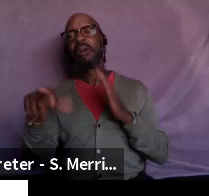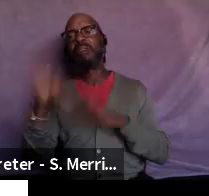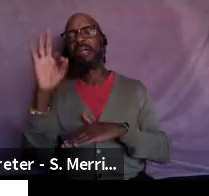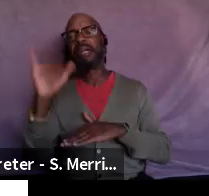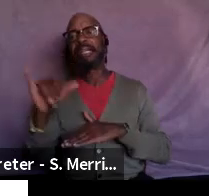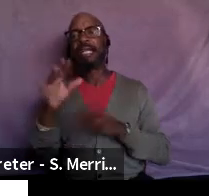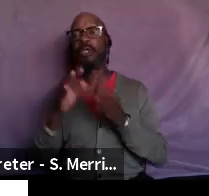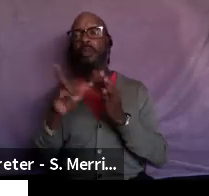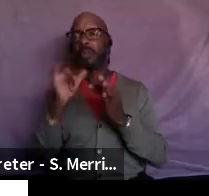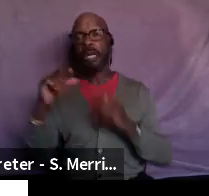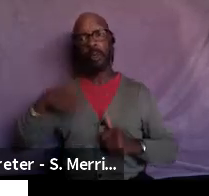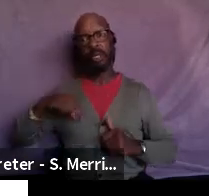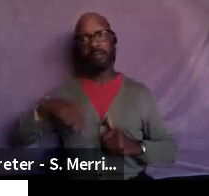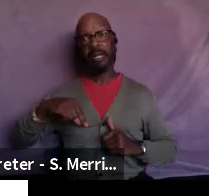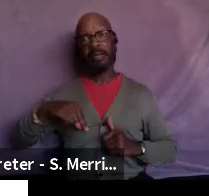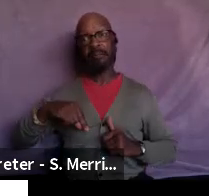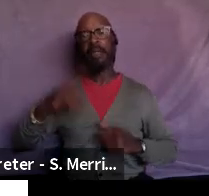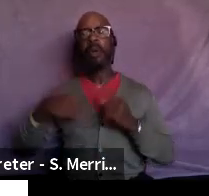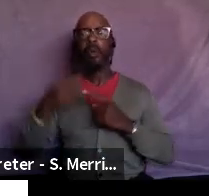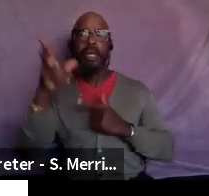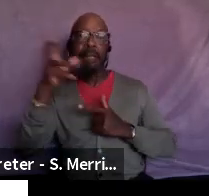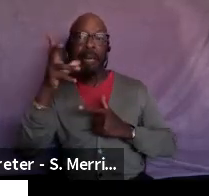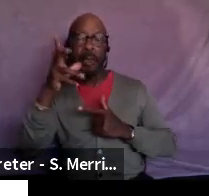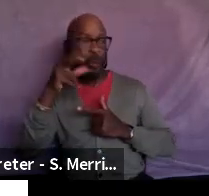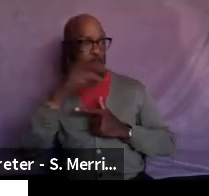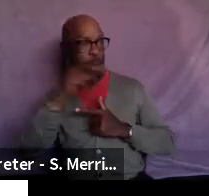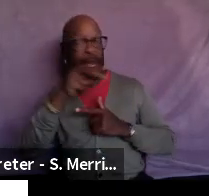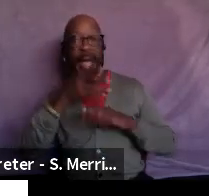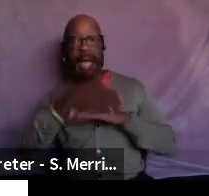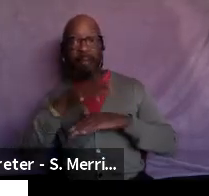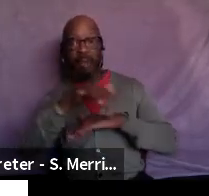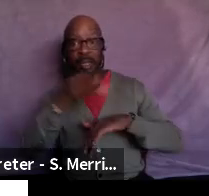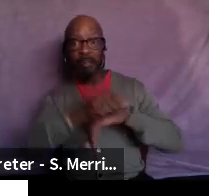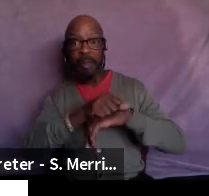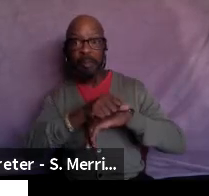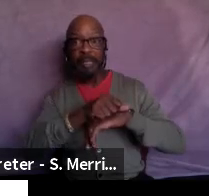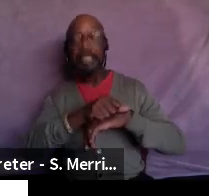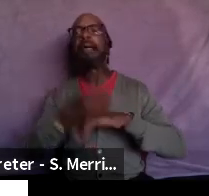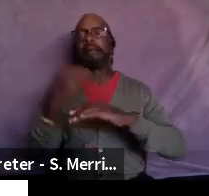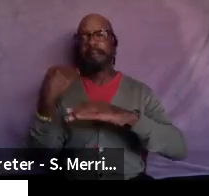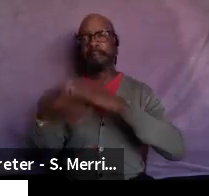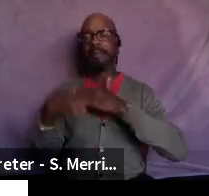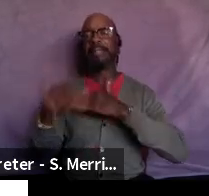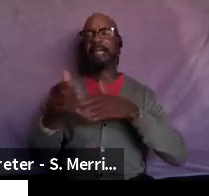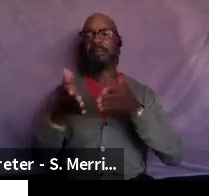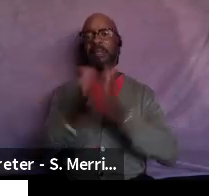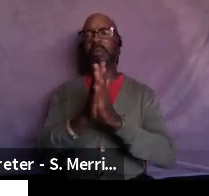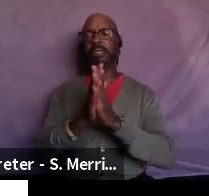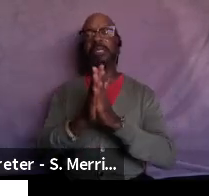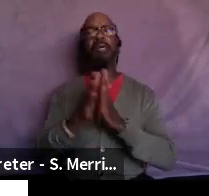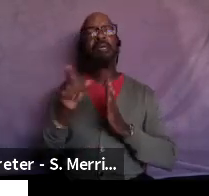when the mother raised concerns about this after the appointment and emailed the entity to request that she be able to